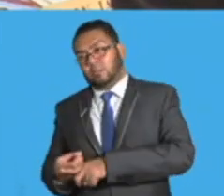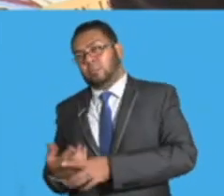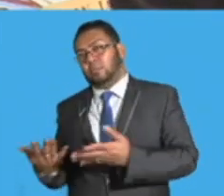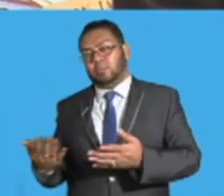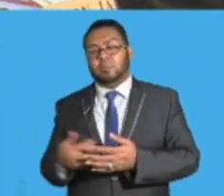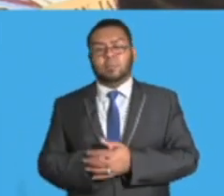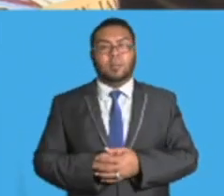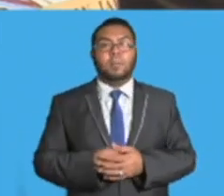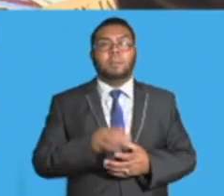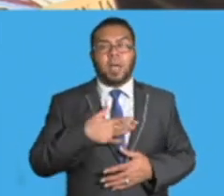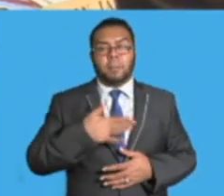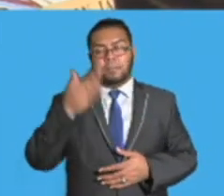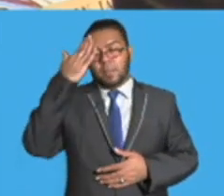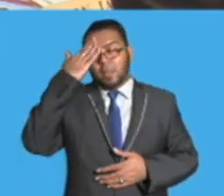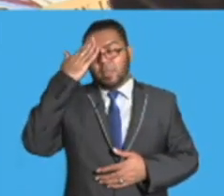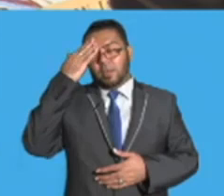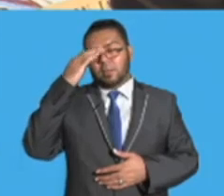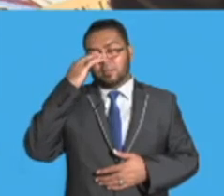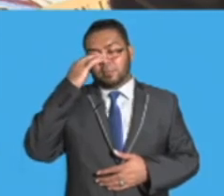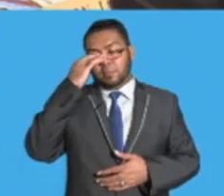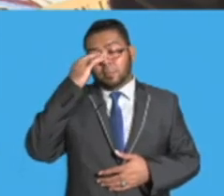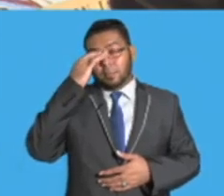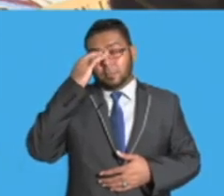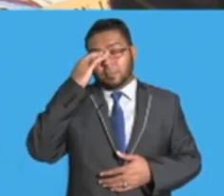my wonderful mother Lakshmi Nath,